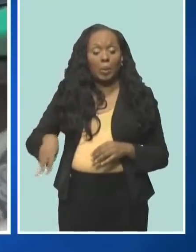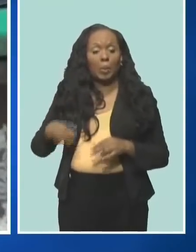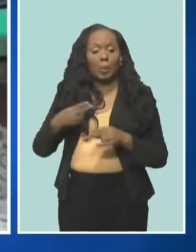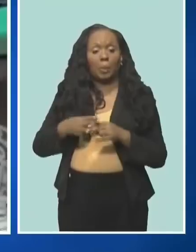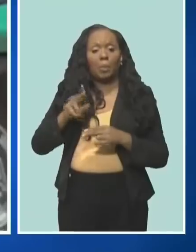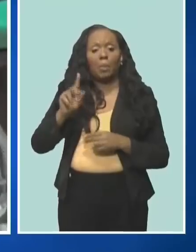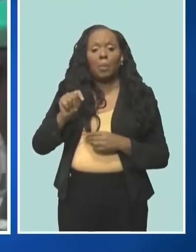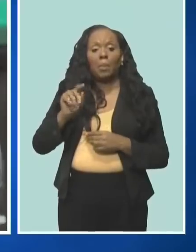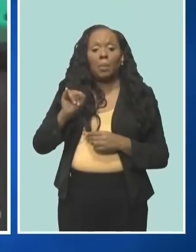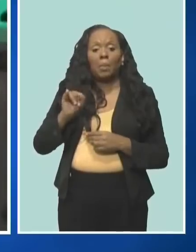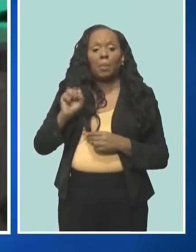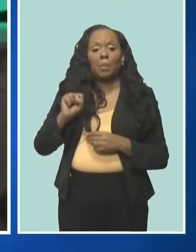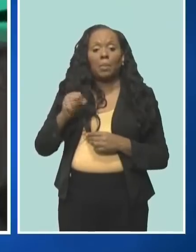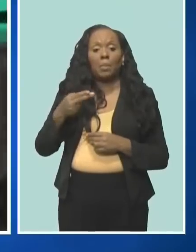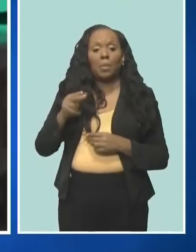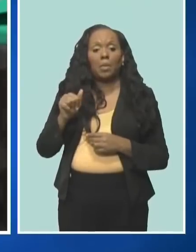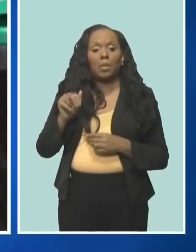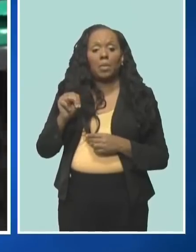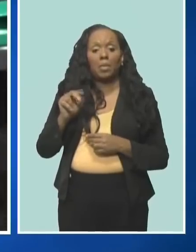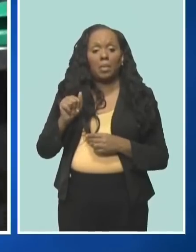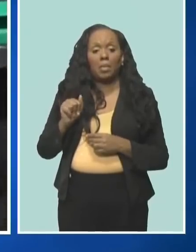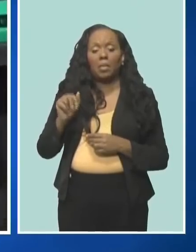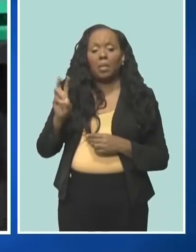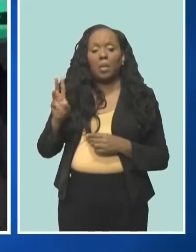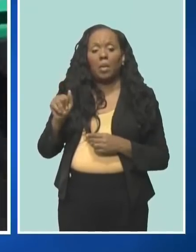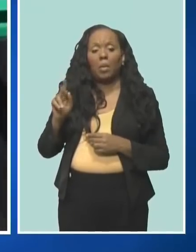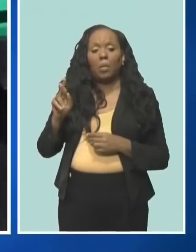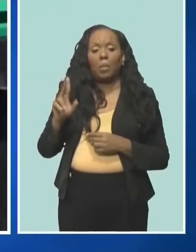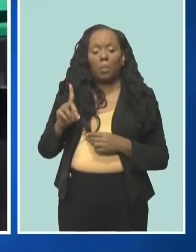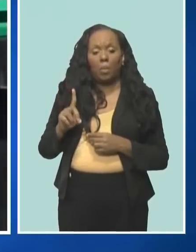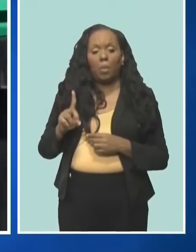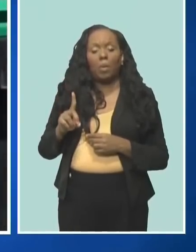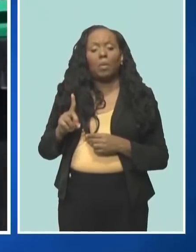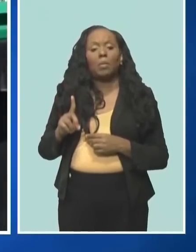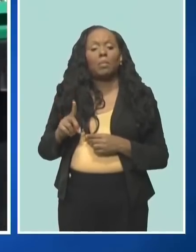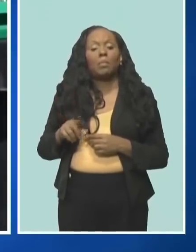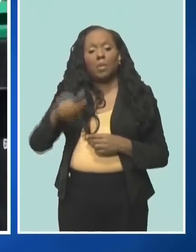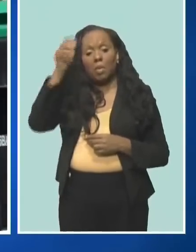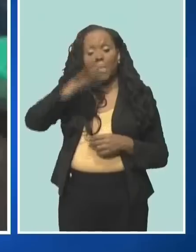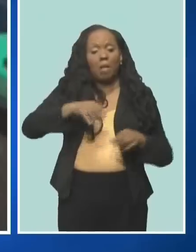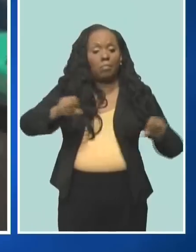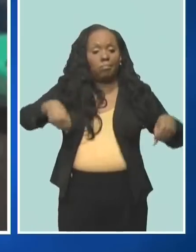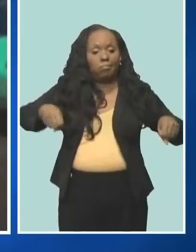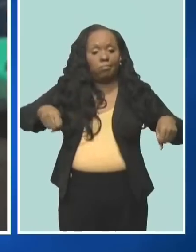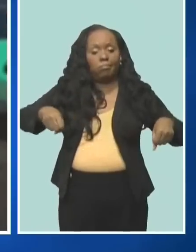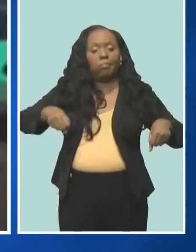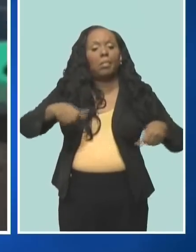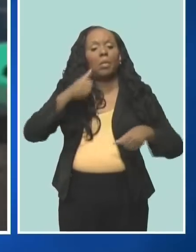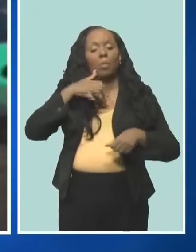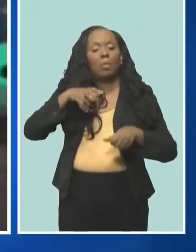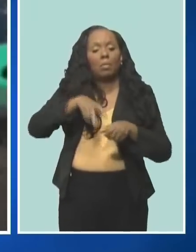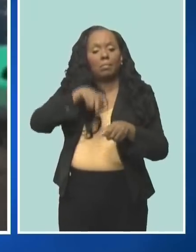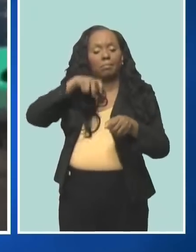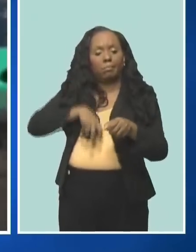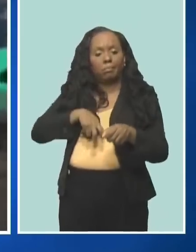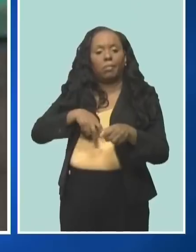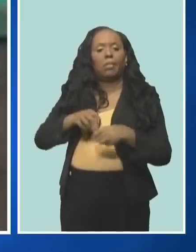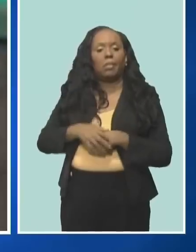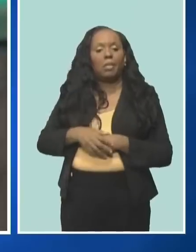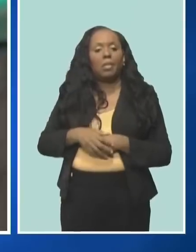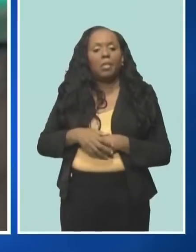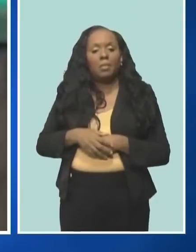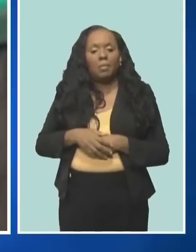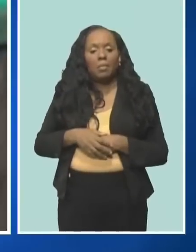22-year-old Tishana Jamelia Ward of Husband St. James. She was thrown from the motorcycle and died at the scene. Police in